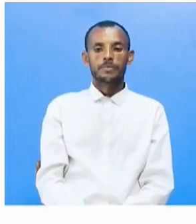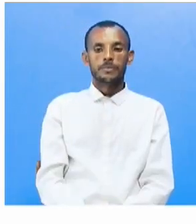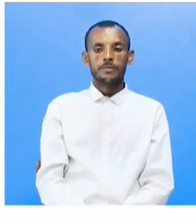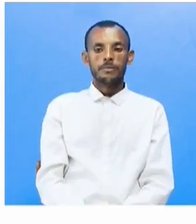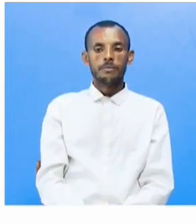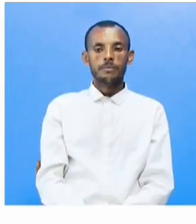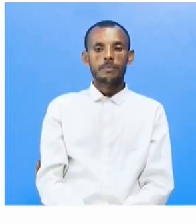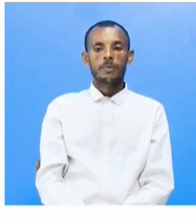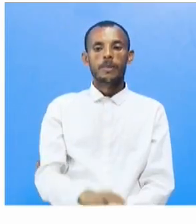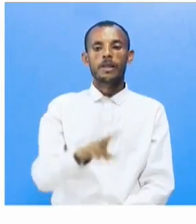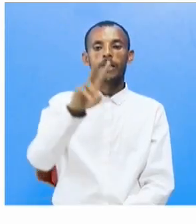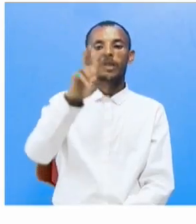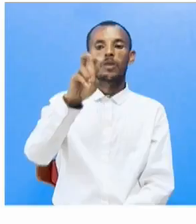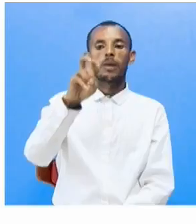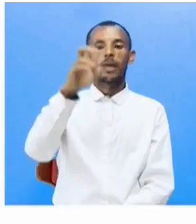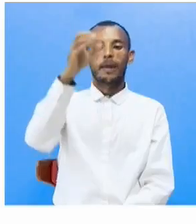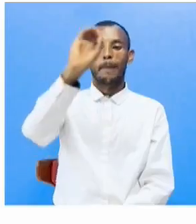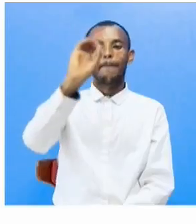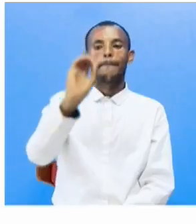20%